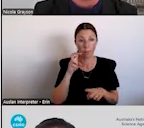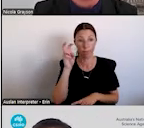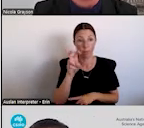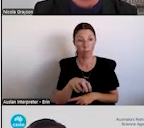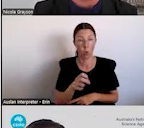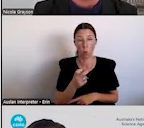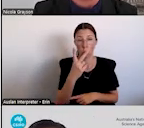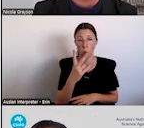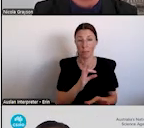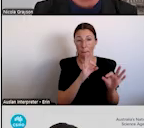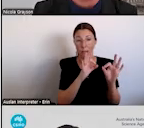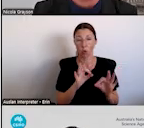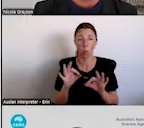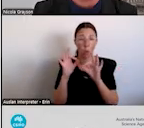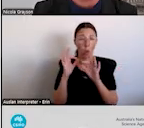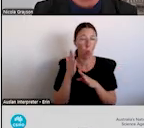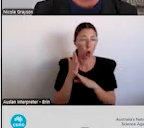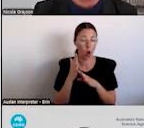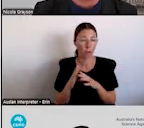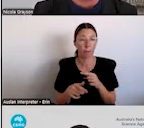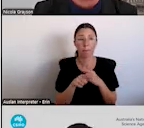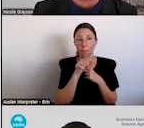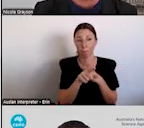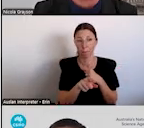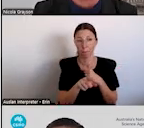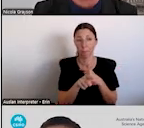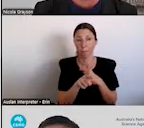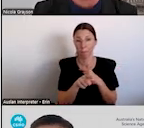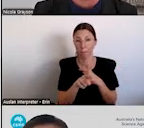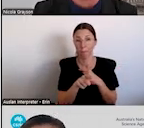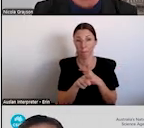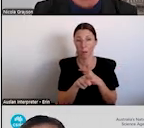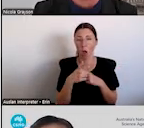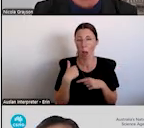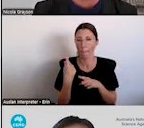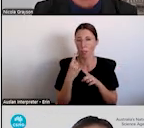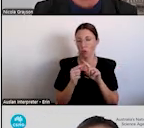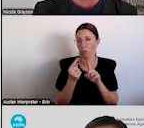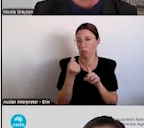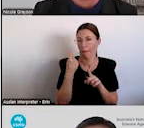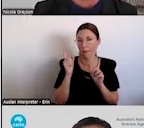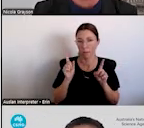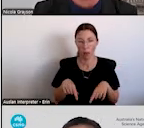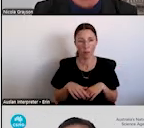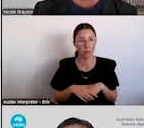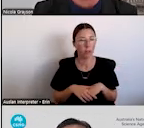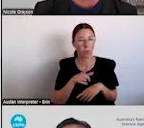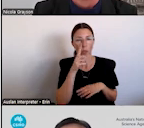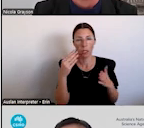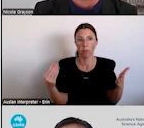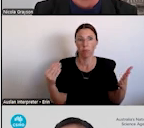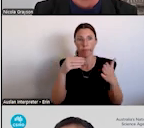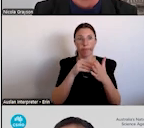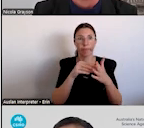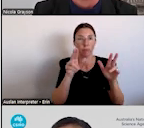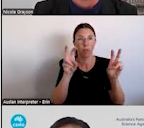two special pieces of work. This was the one Nicola mentioned at the beginning of the talk, that we can inject noise to stop